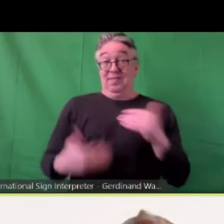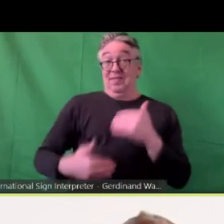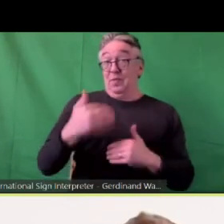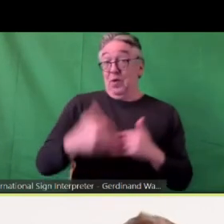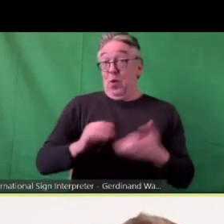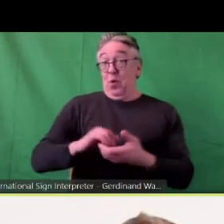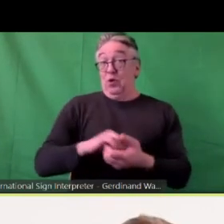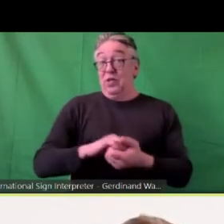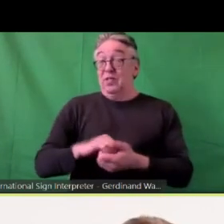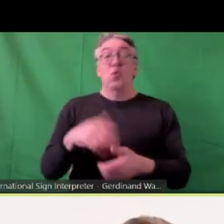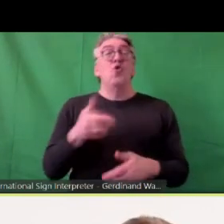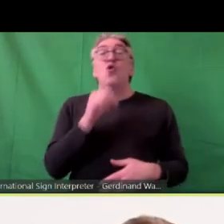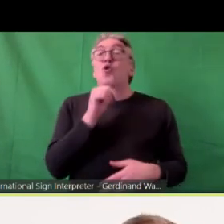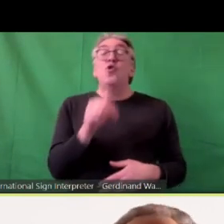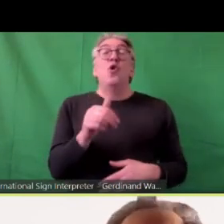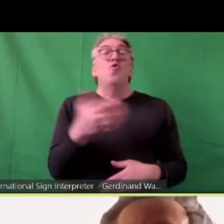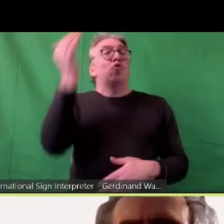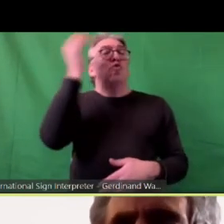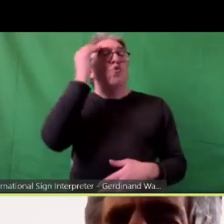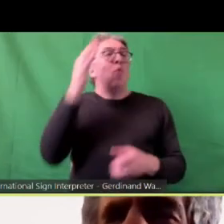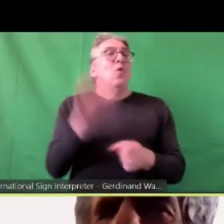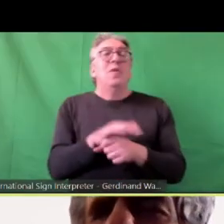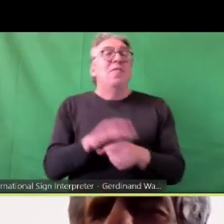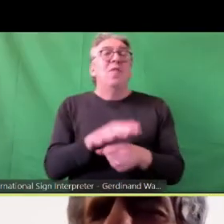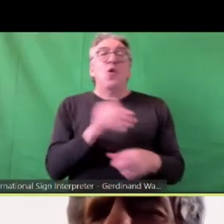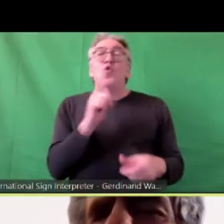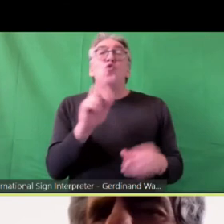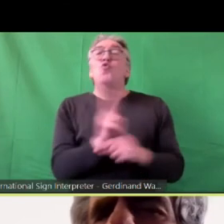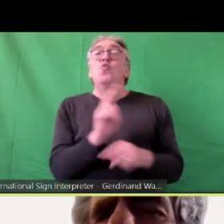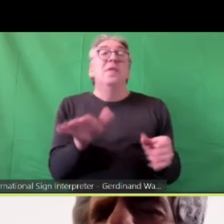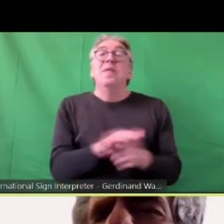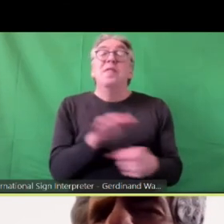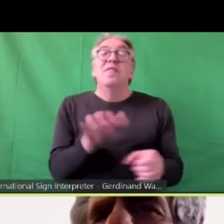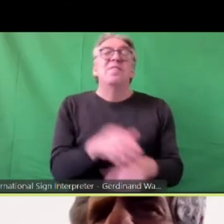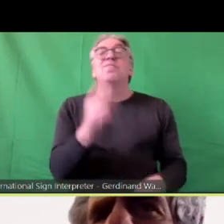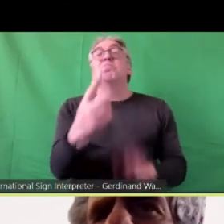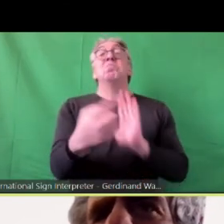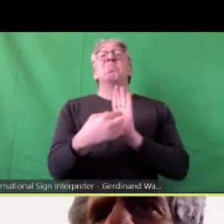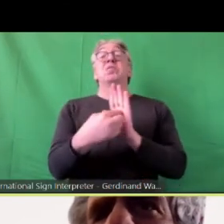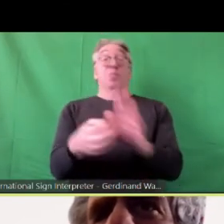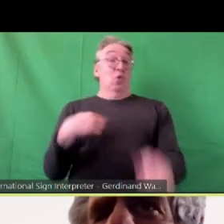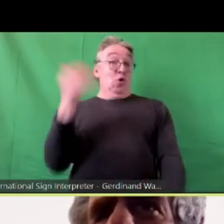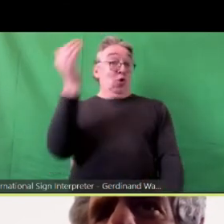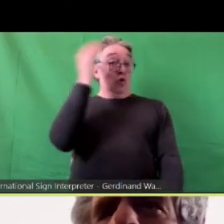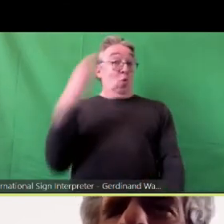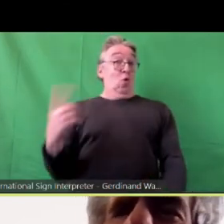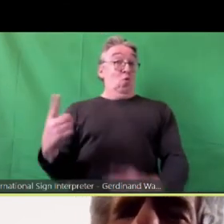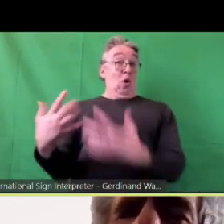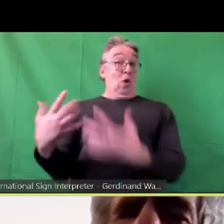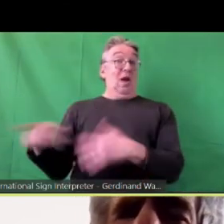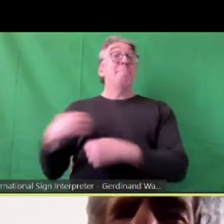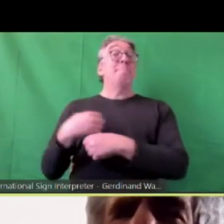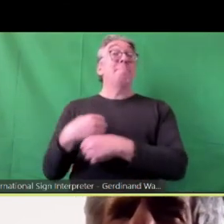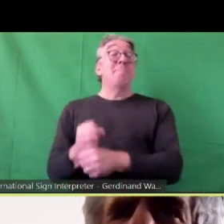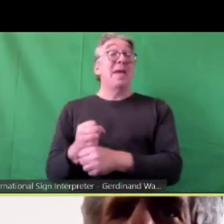not harnessing those enough. A good example, we know of a manufacturer that manufactures